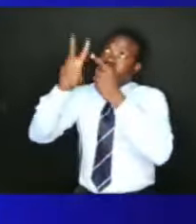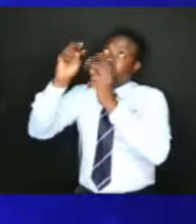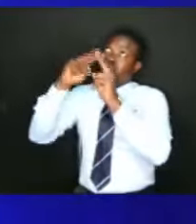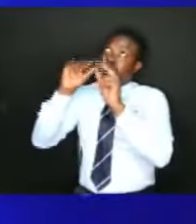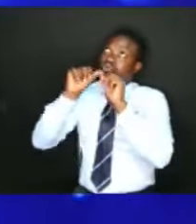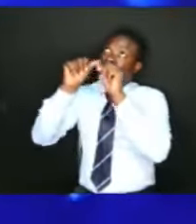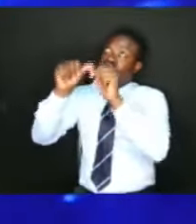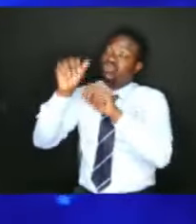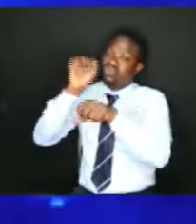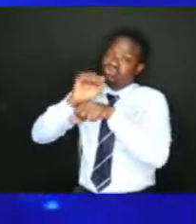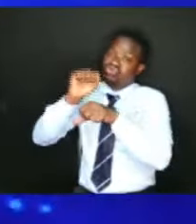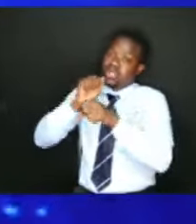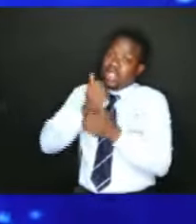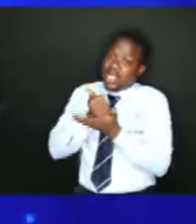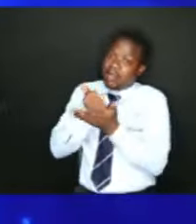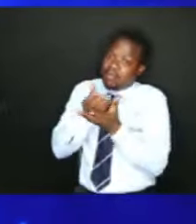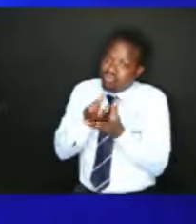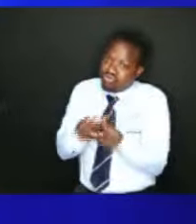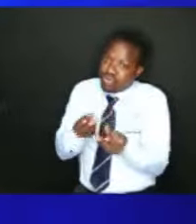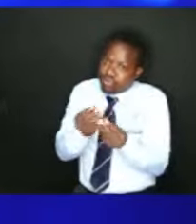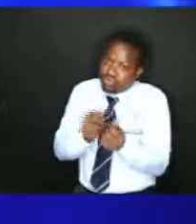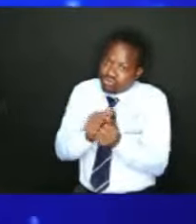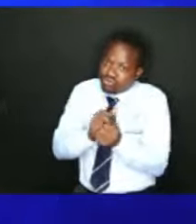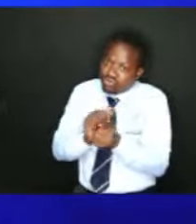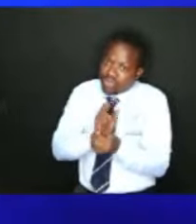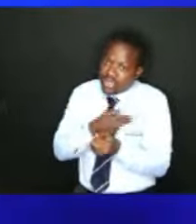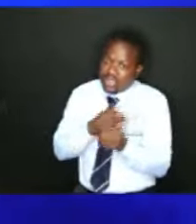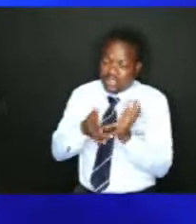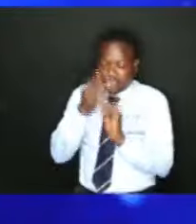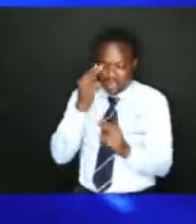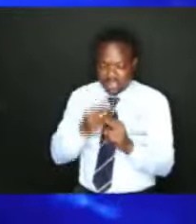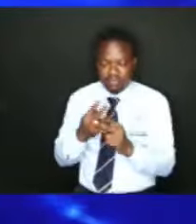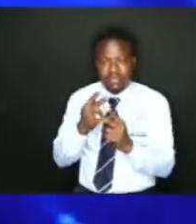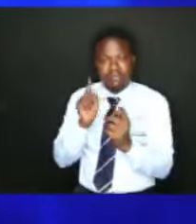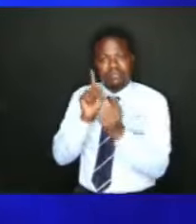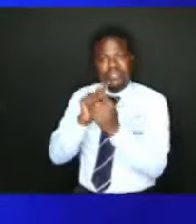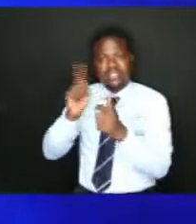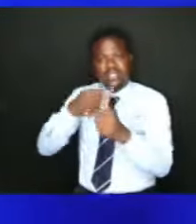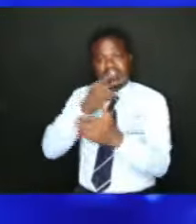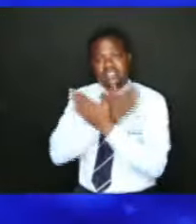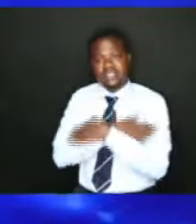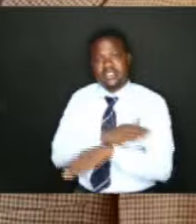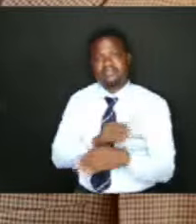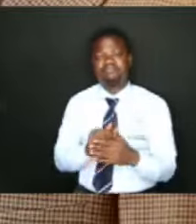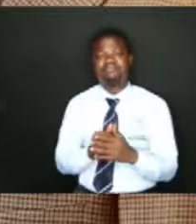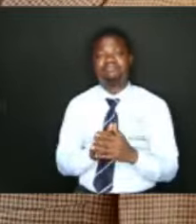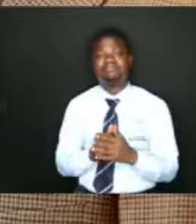continue to work on us in line with his purpose. See you, God willing, next Sunday.